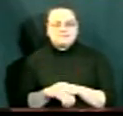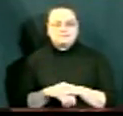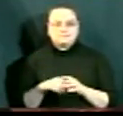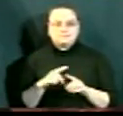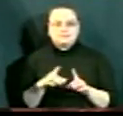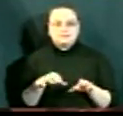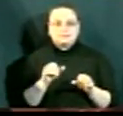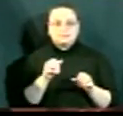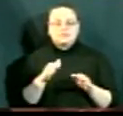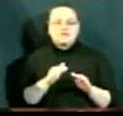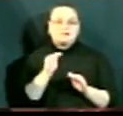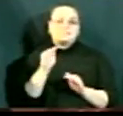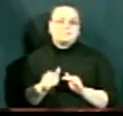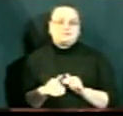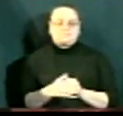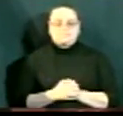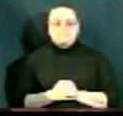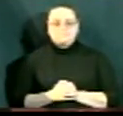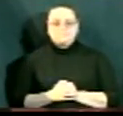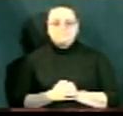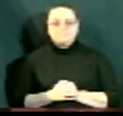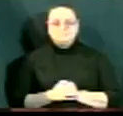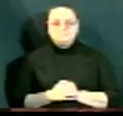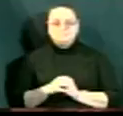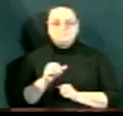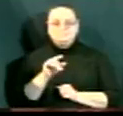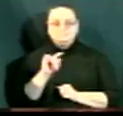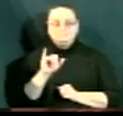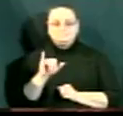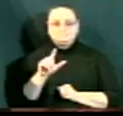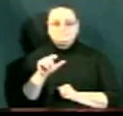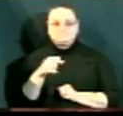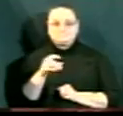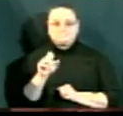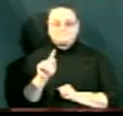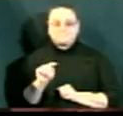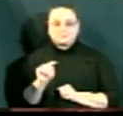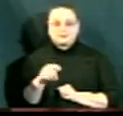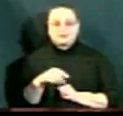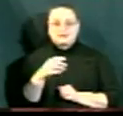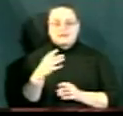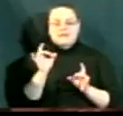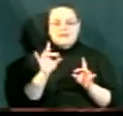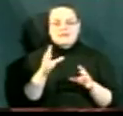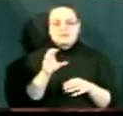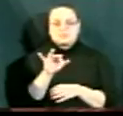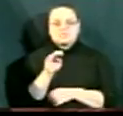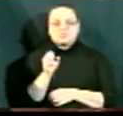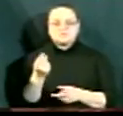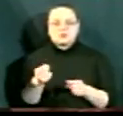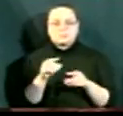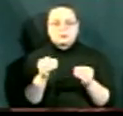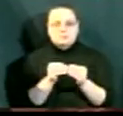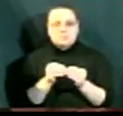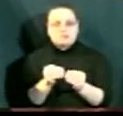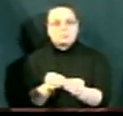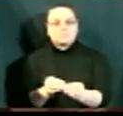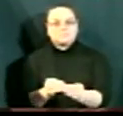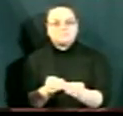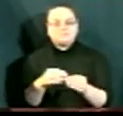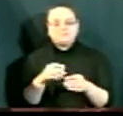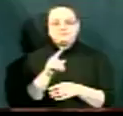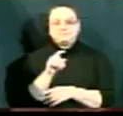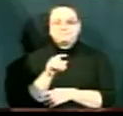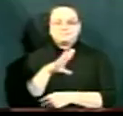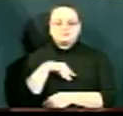let's take that a step further. Anti-LGBT sentiment, harassment, and hate crimes are happening more and more frequently.